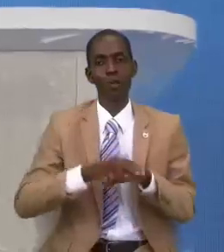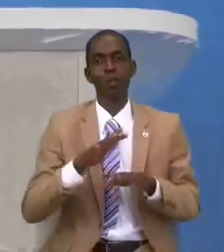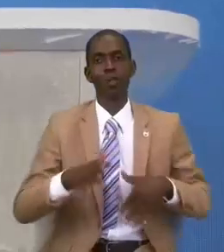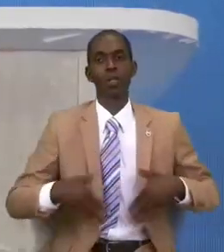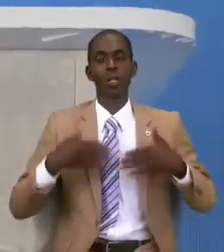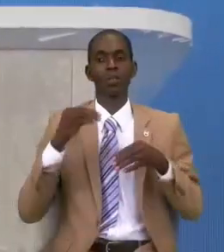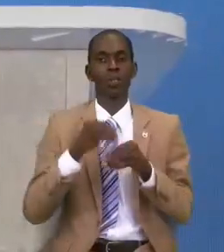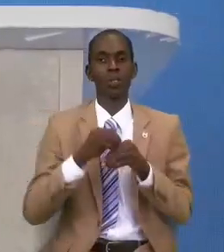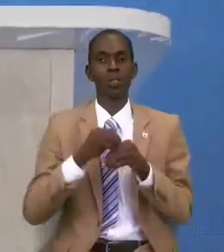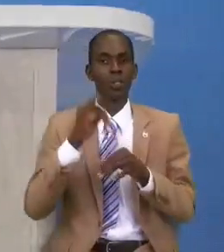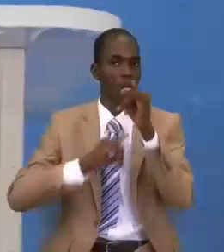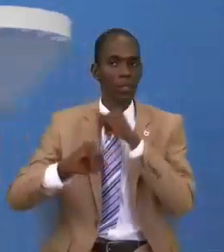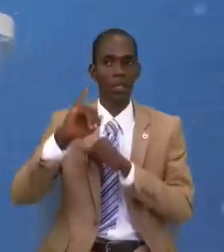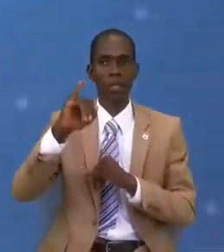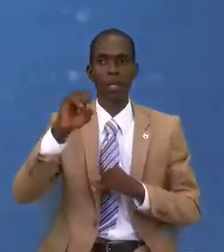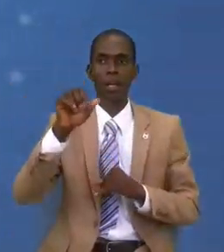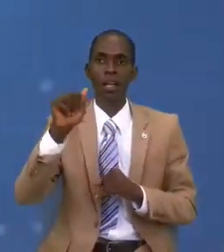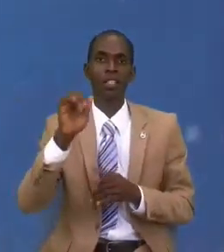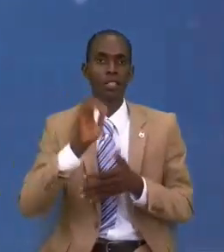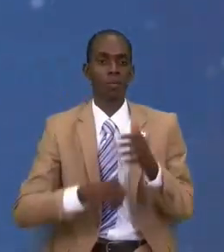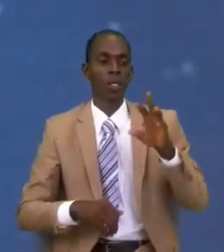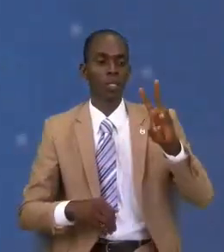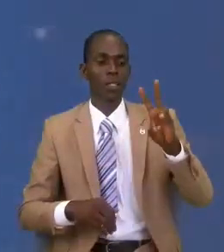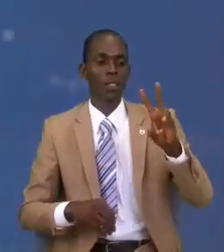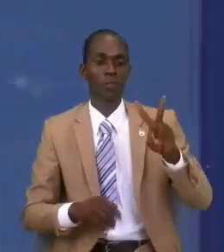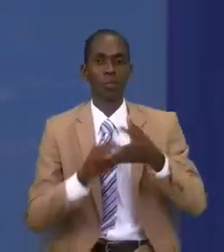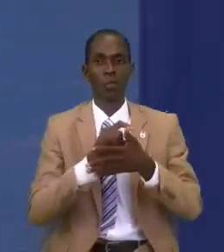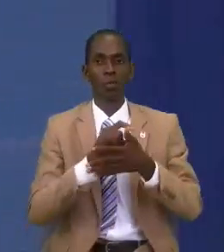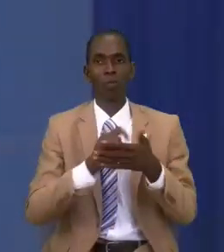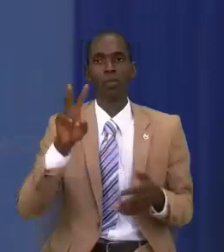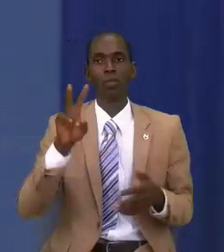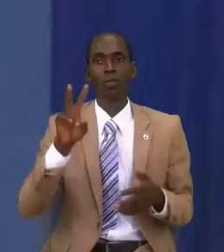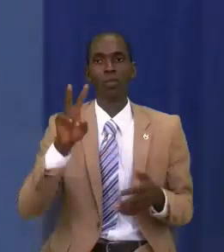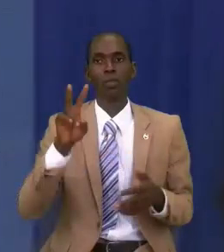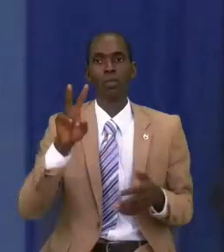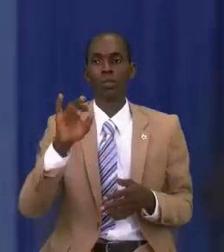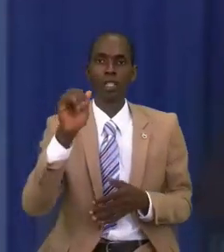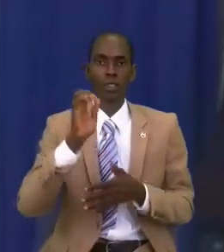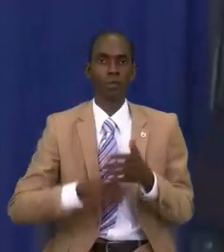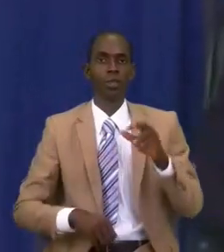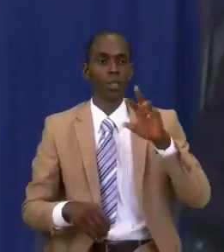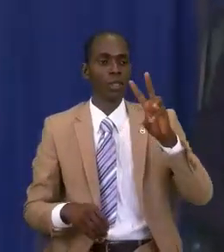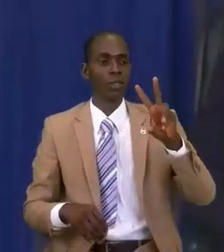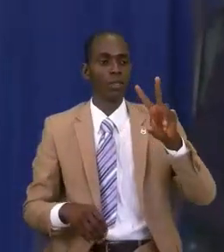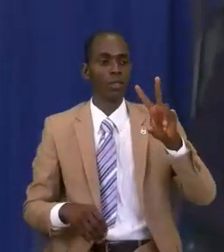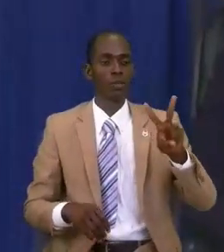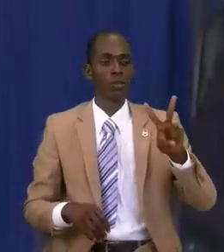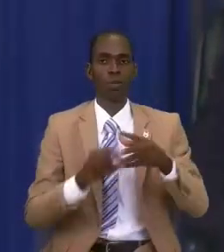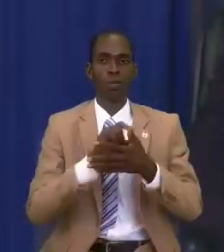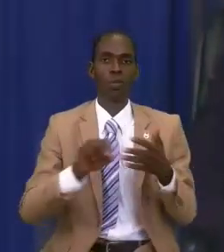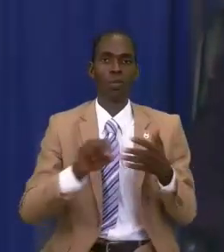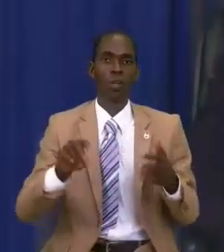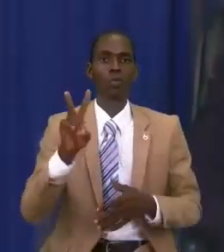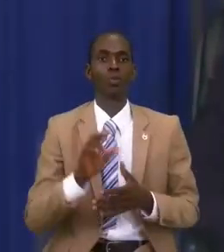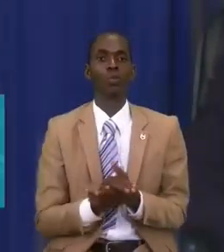from verse 2. Isaiah chapter 62, and we're looking at verse 2. In verse 2